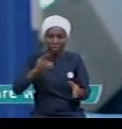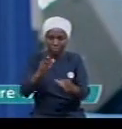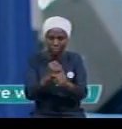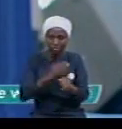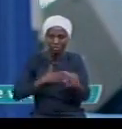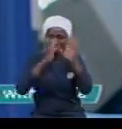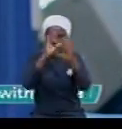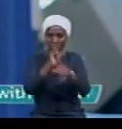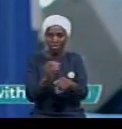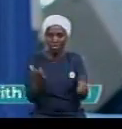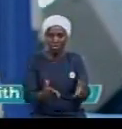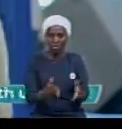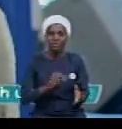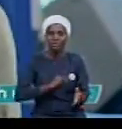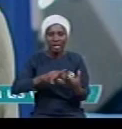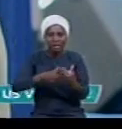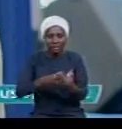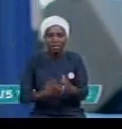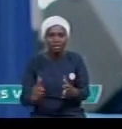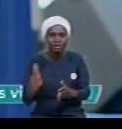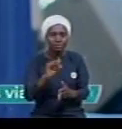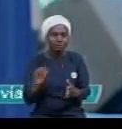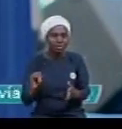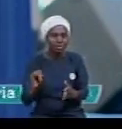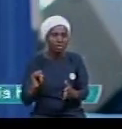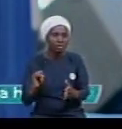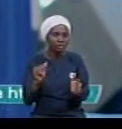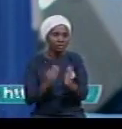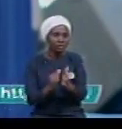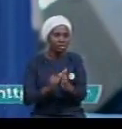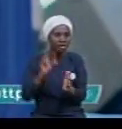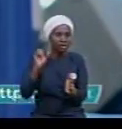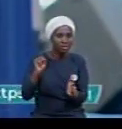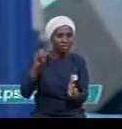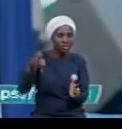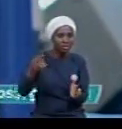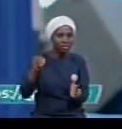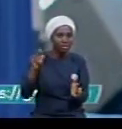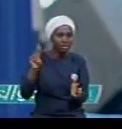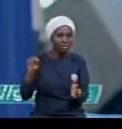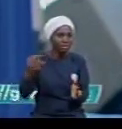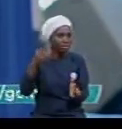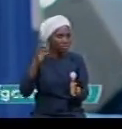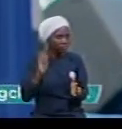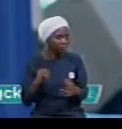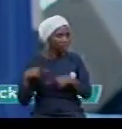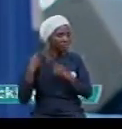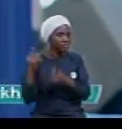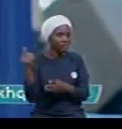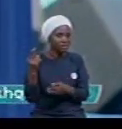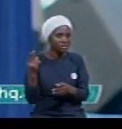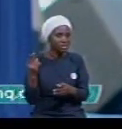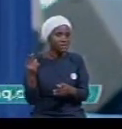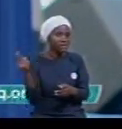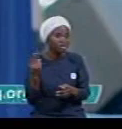sponge since Thursday. Till now, I've not feel any itching after taking my bath. Praise